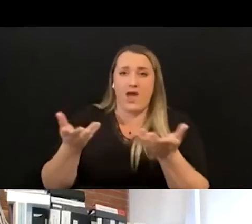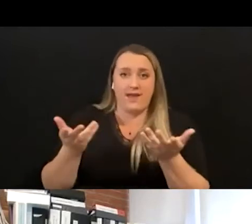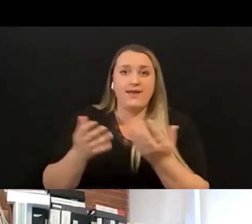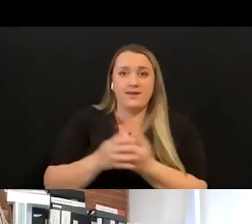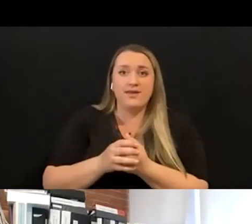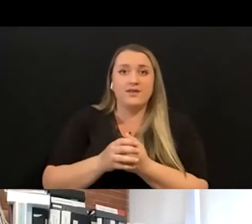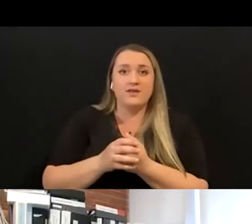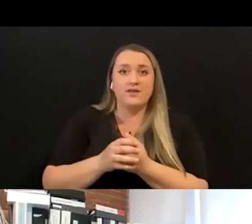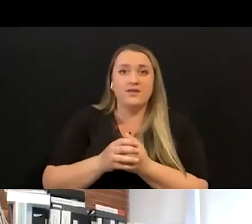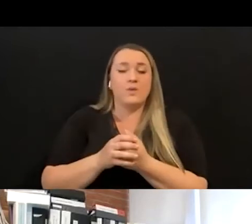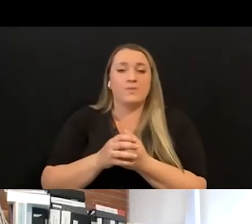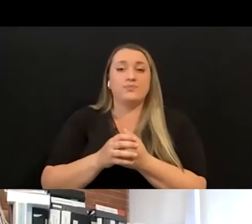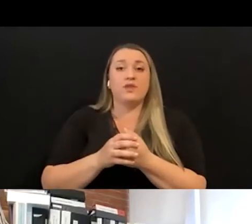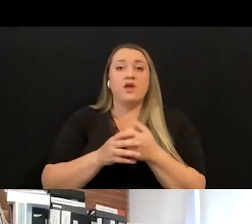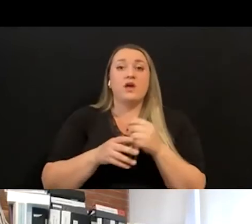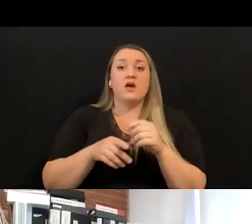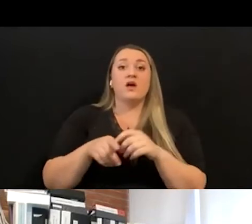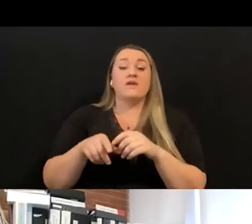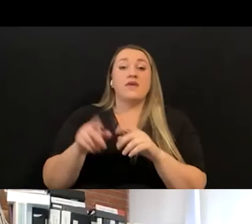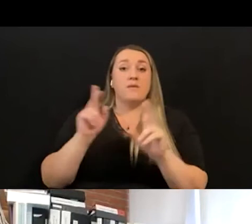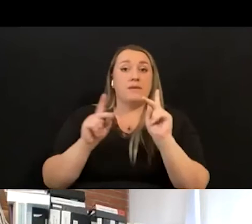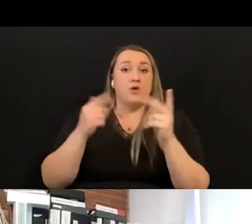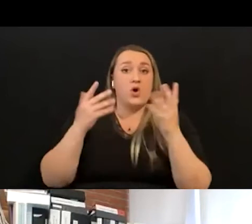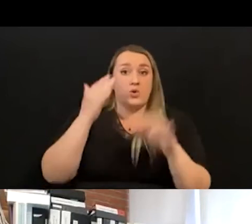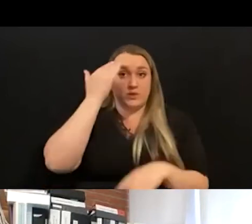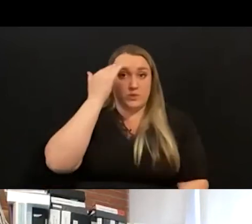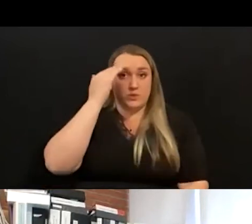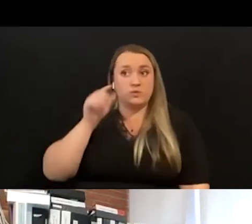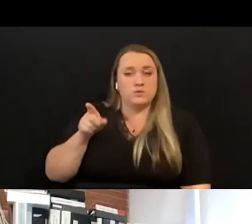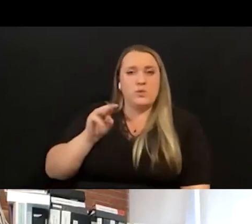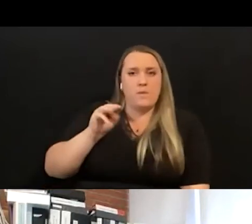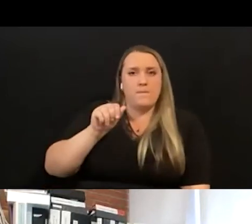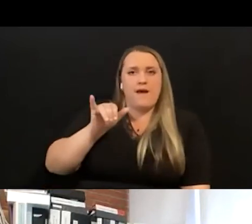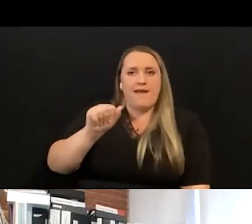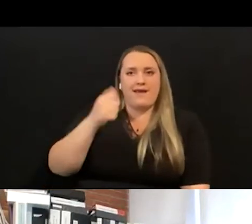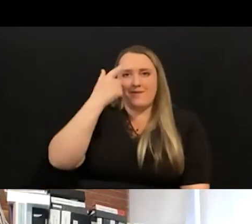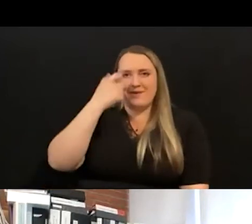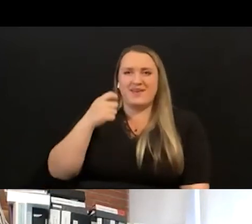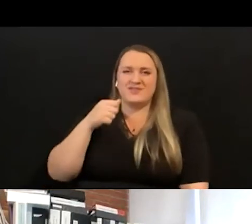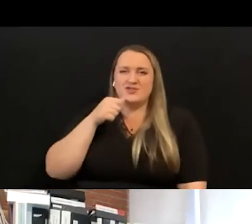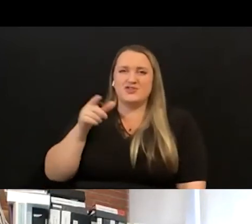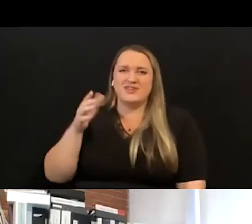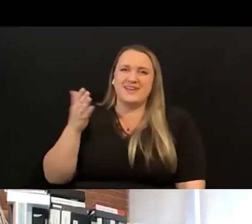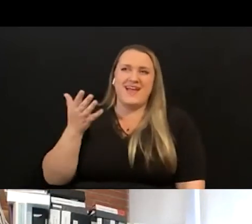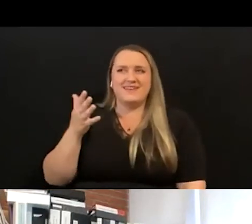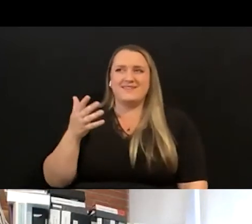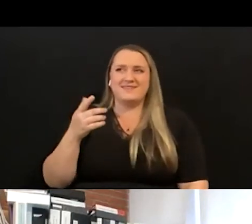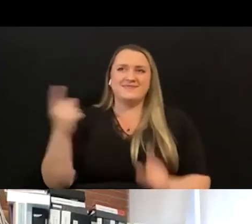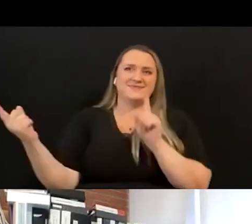in addition to the people that I knew already, so Maia I knew because she had sort of doorstepped me at a